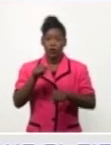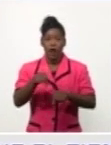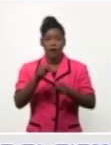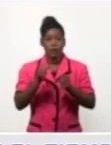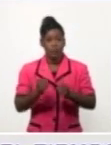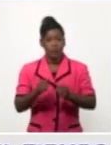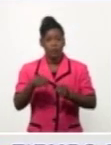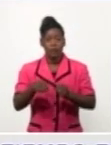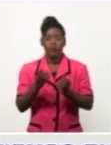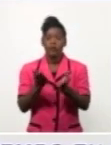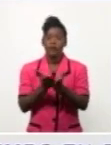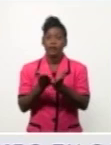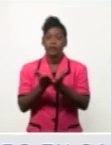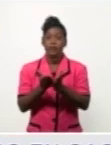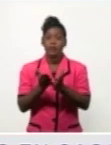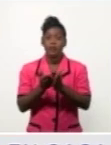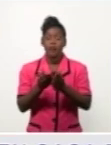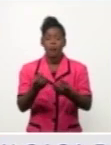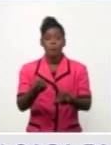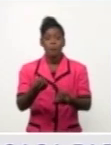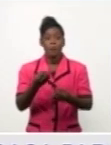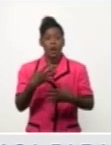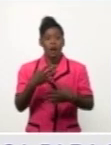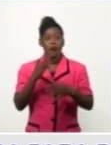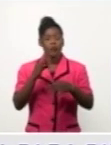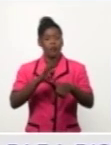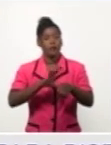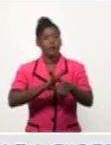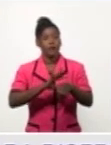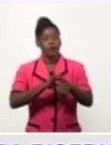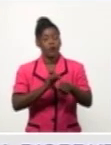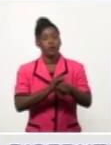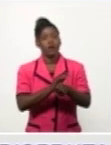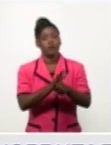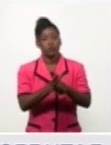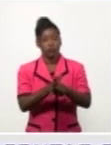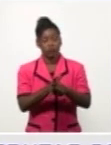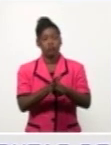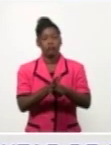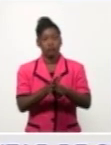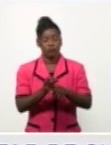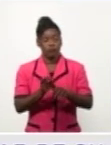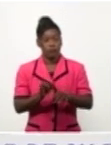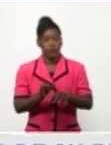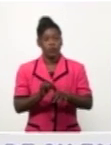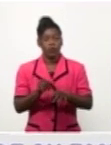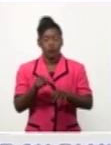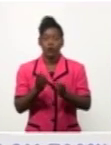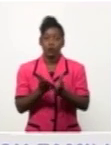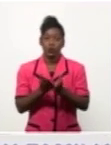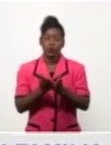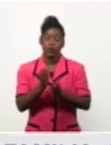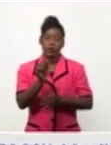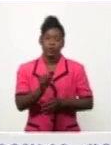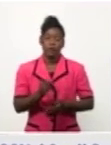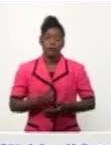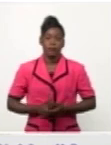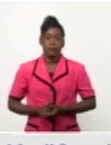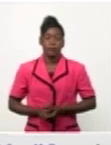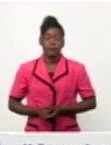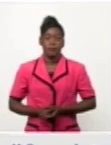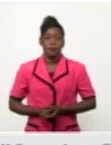he is not included among the cases who got the infection abroad. He's a